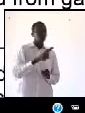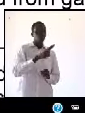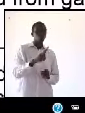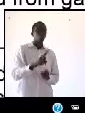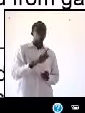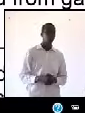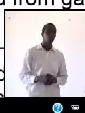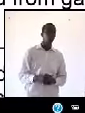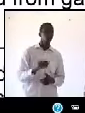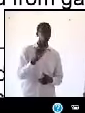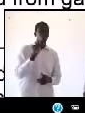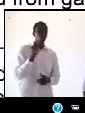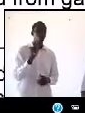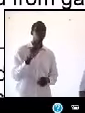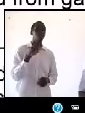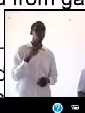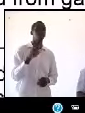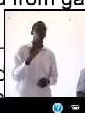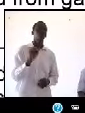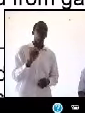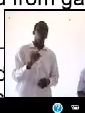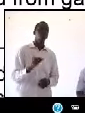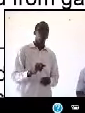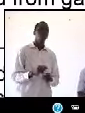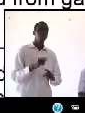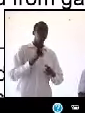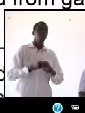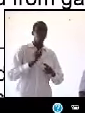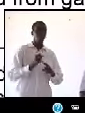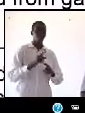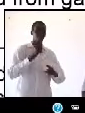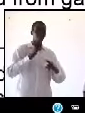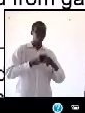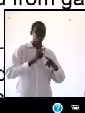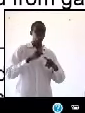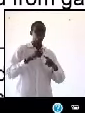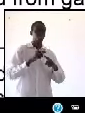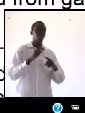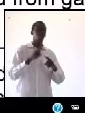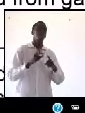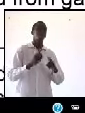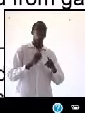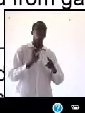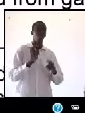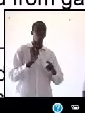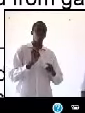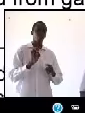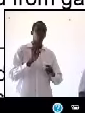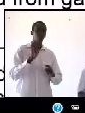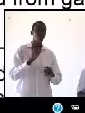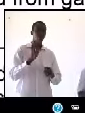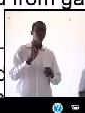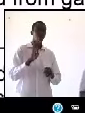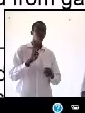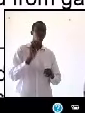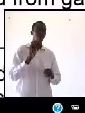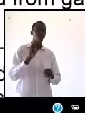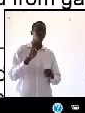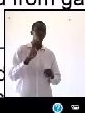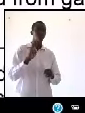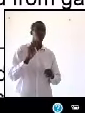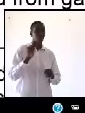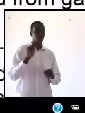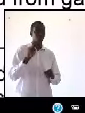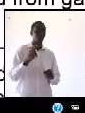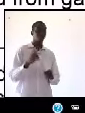central nervous system to effectors with our synapses. We are going to look at the structure of some of these synapses and